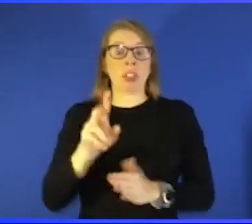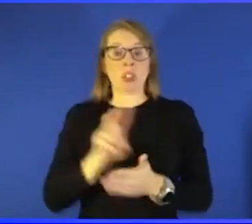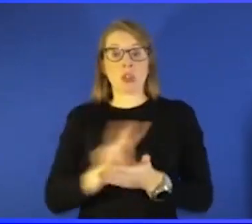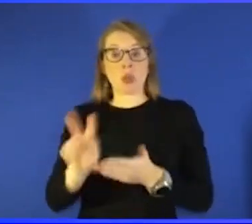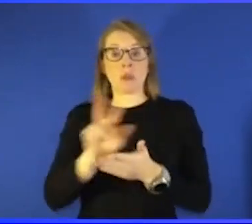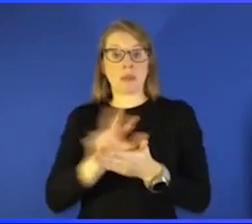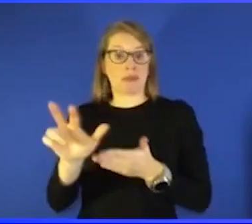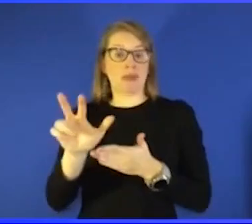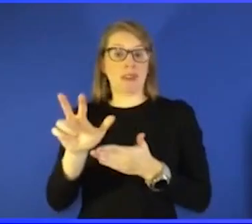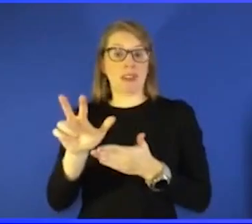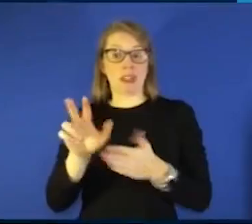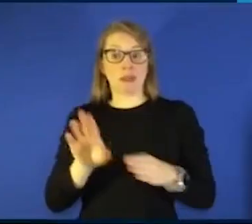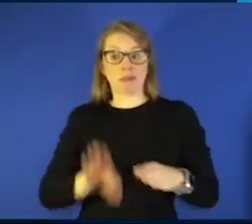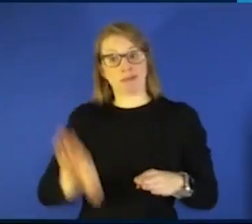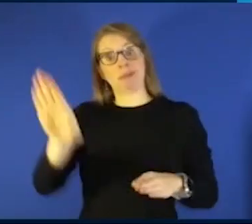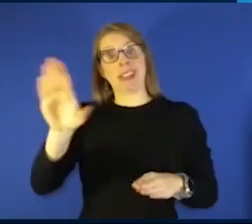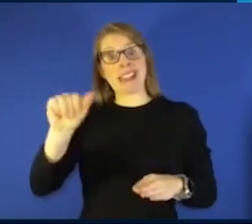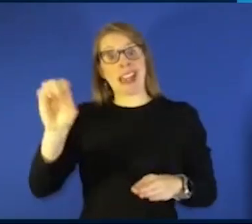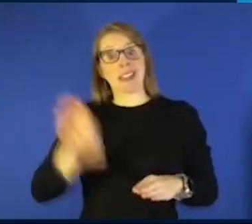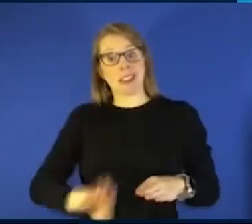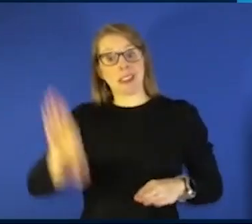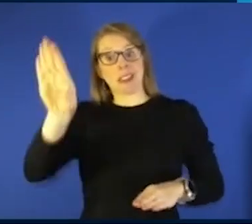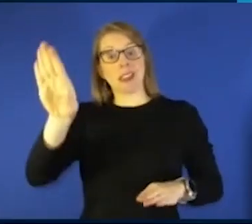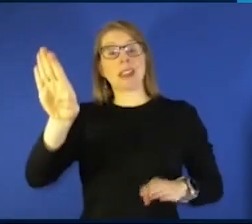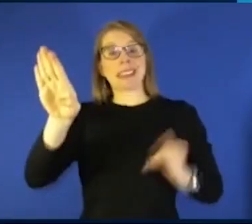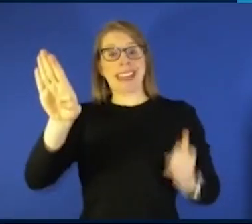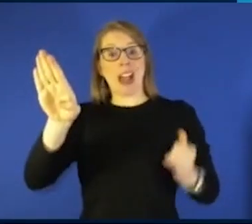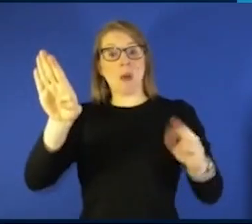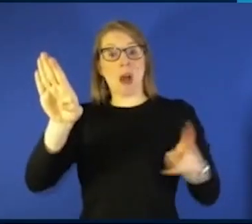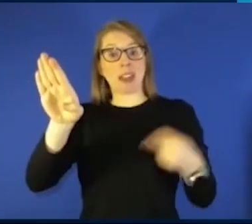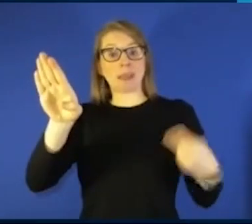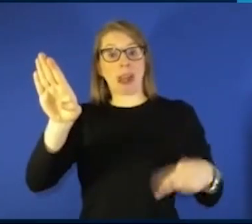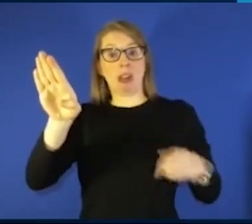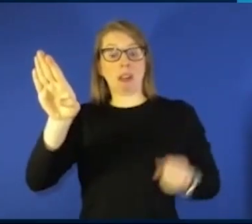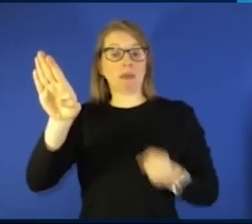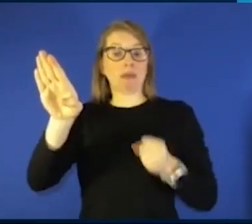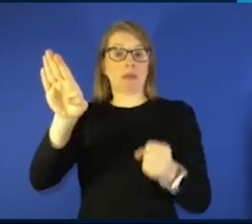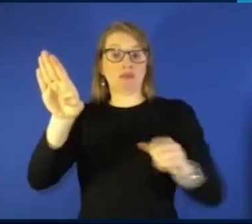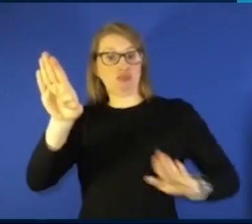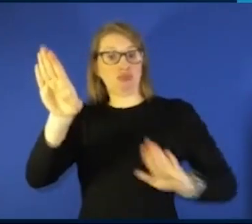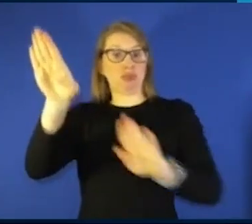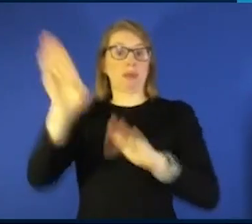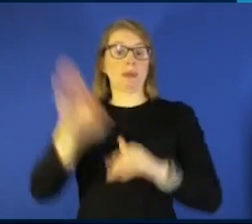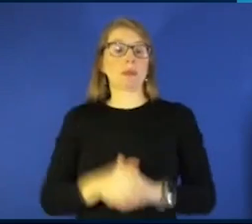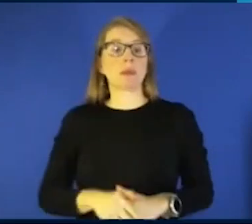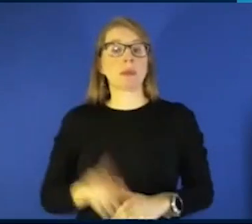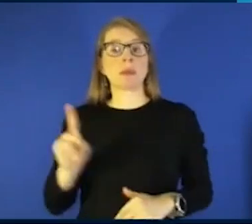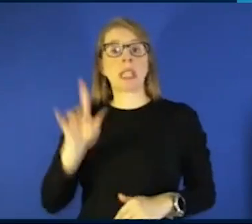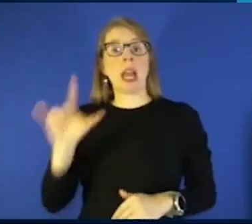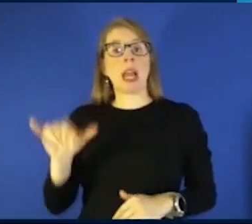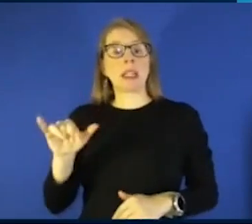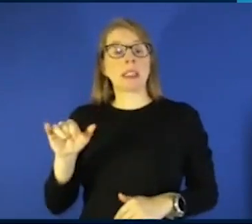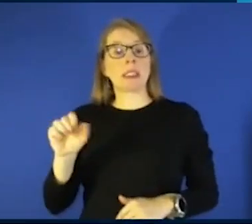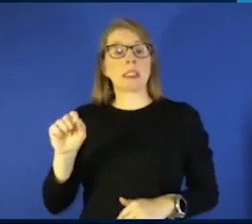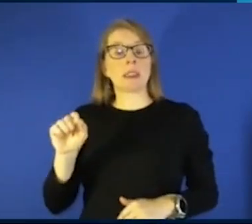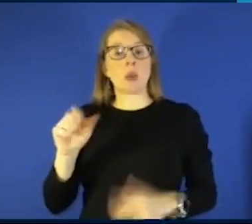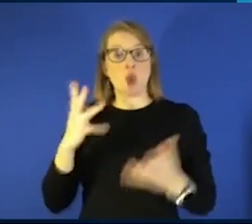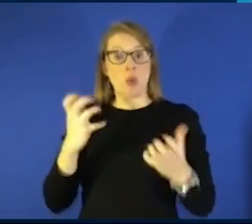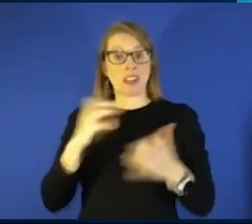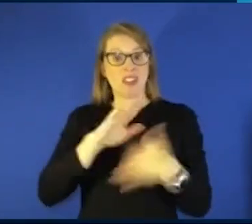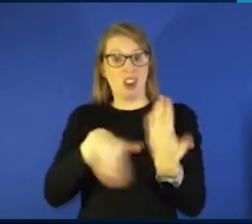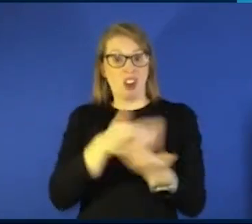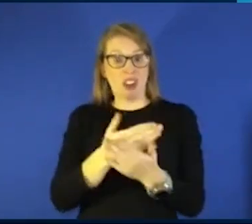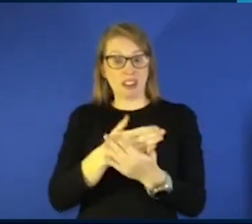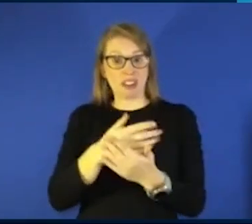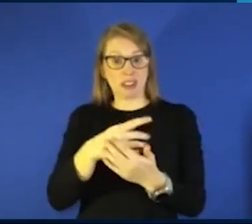the hospitalizations. Kelly Shepard Smith has a question she'd like. I think she'd like all the docs to weigh in on this if you